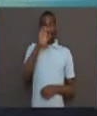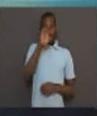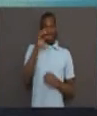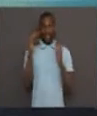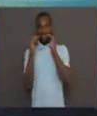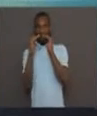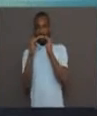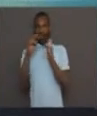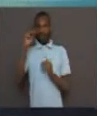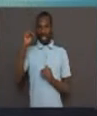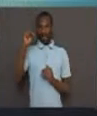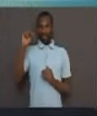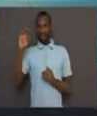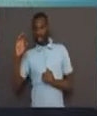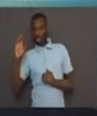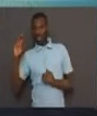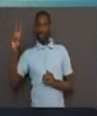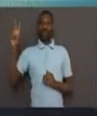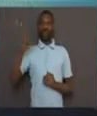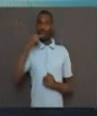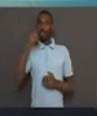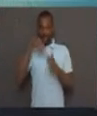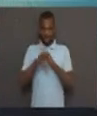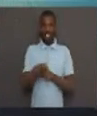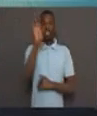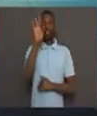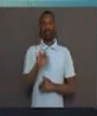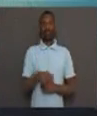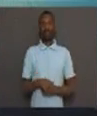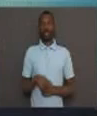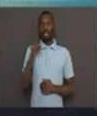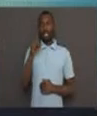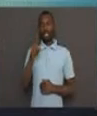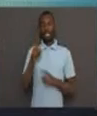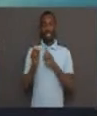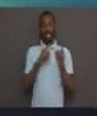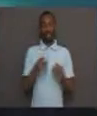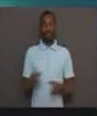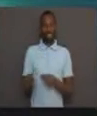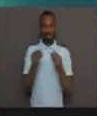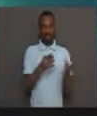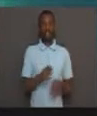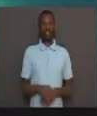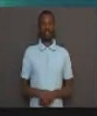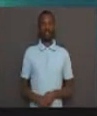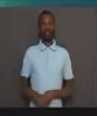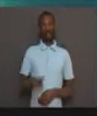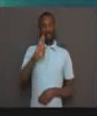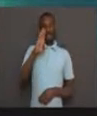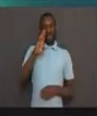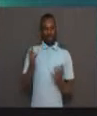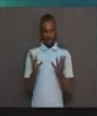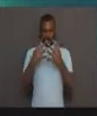equals mc squared, which gives us the equation